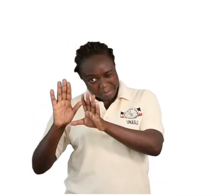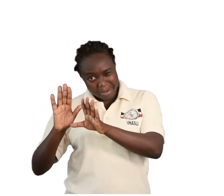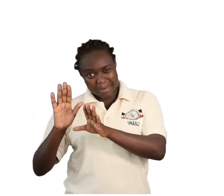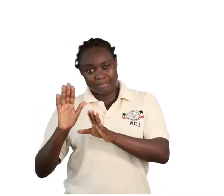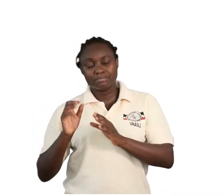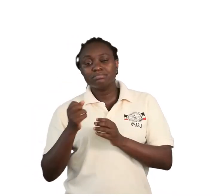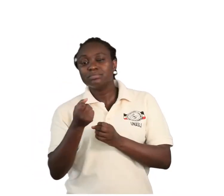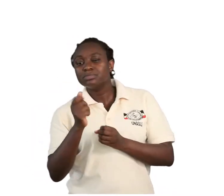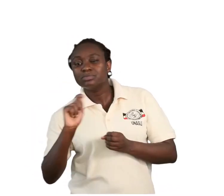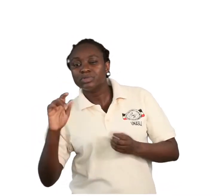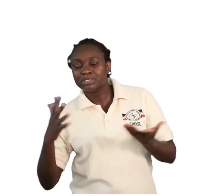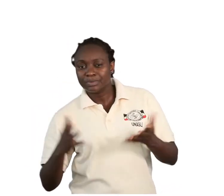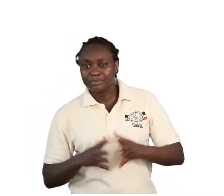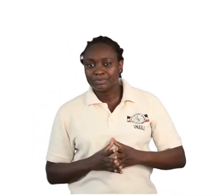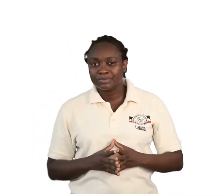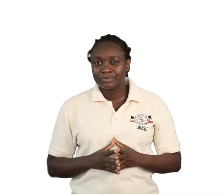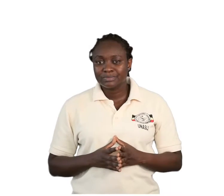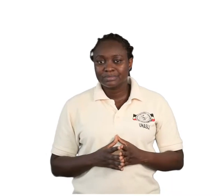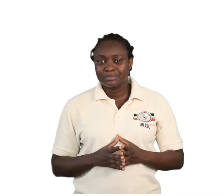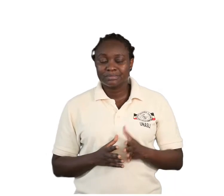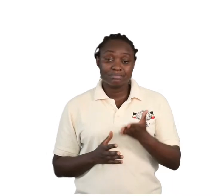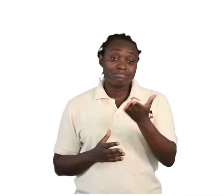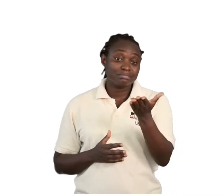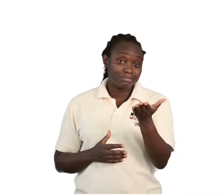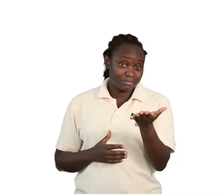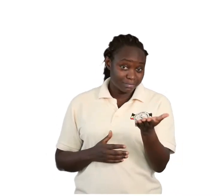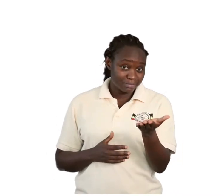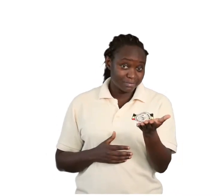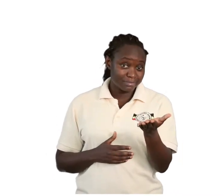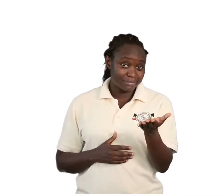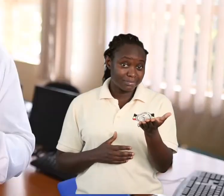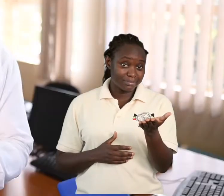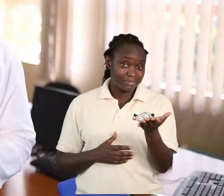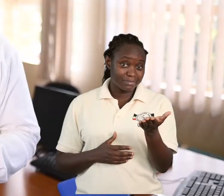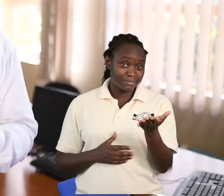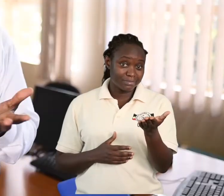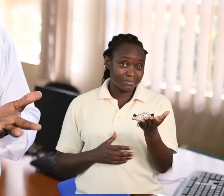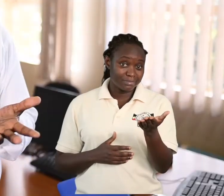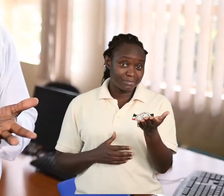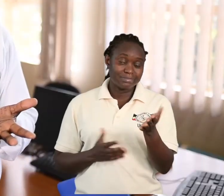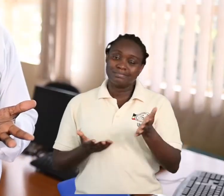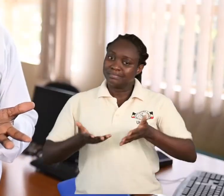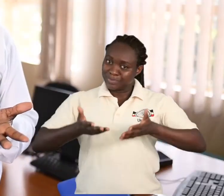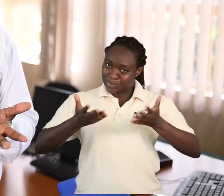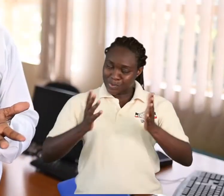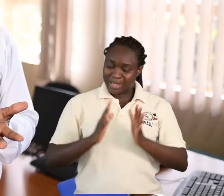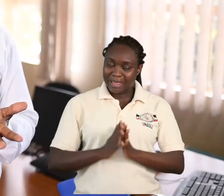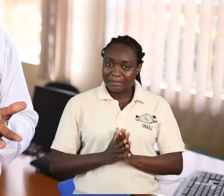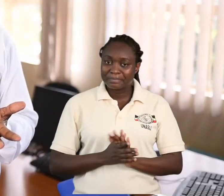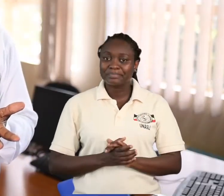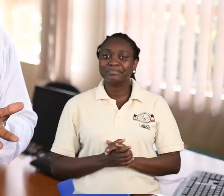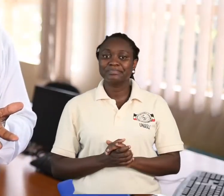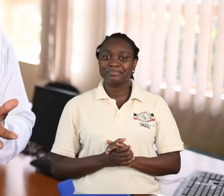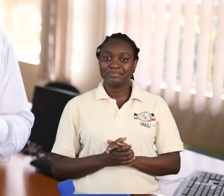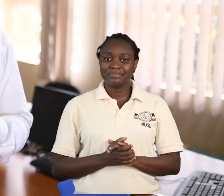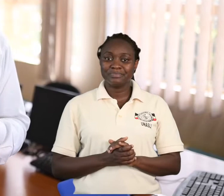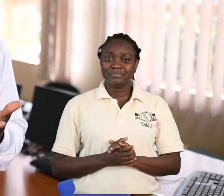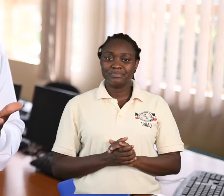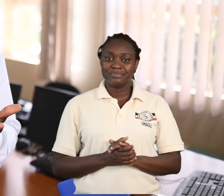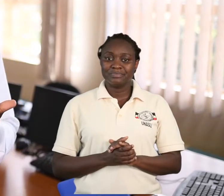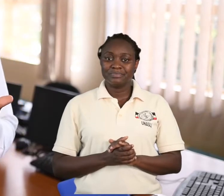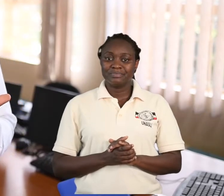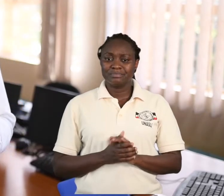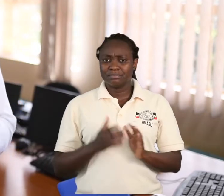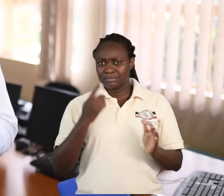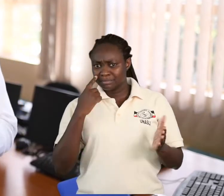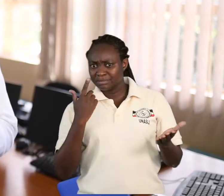Oh, you could be having the answer. What's that? Okay, let's try out and see on who is